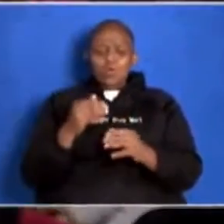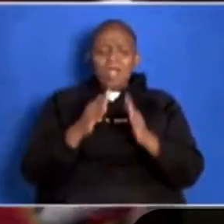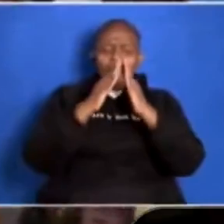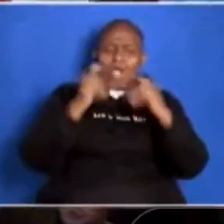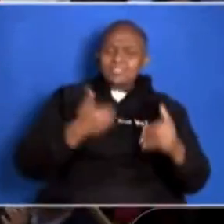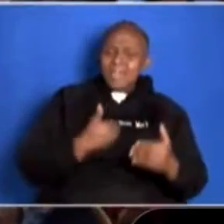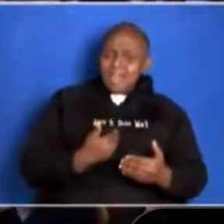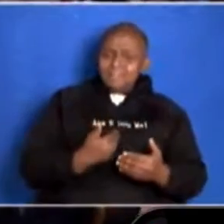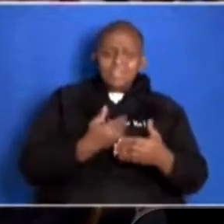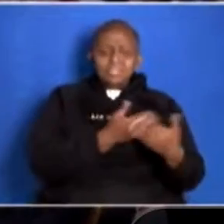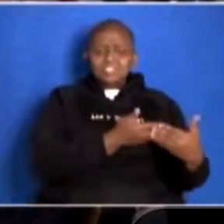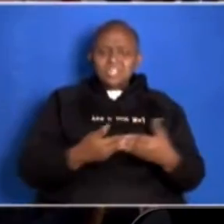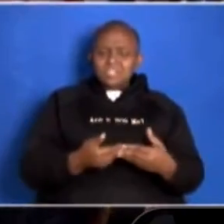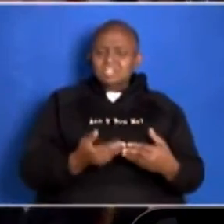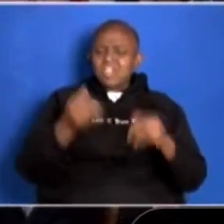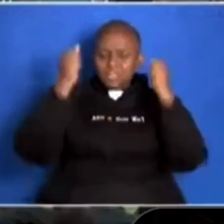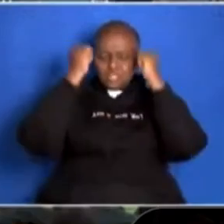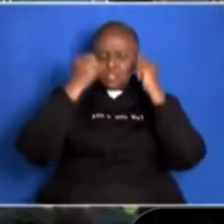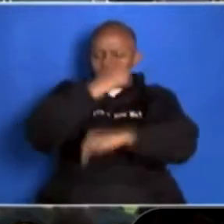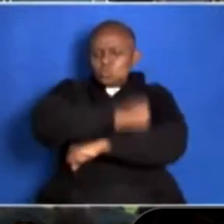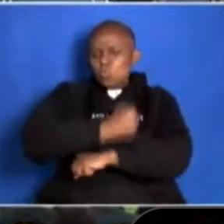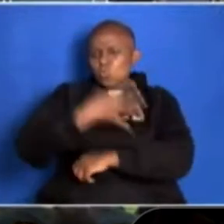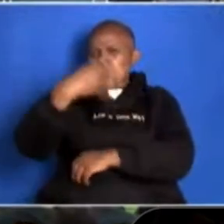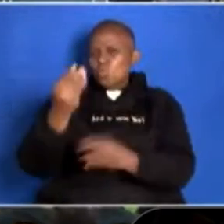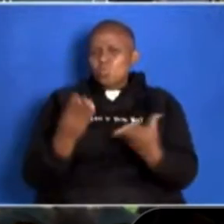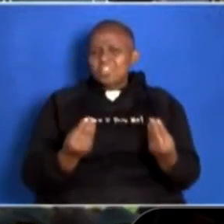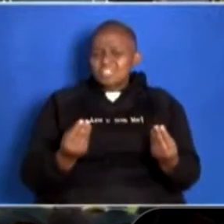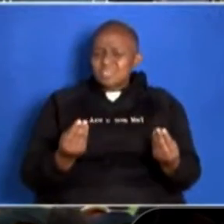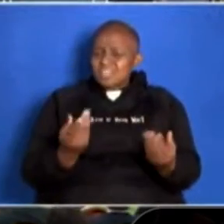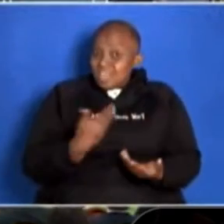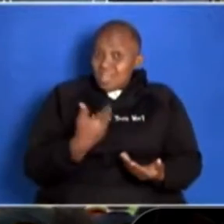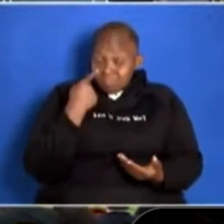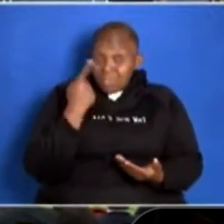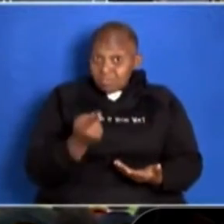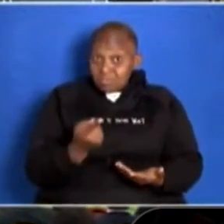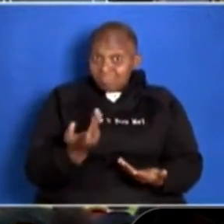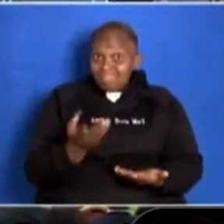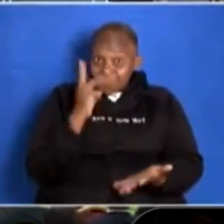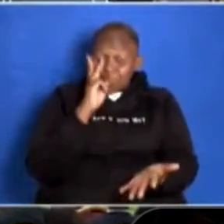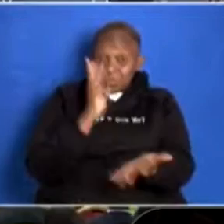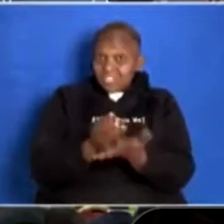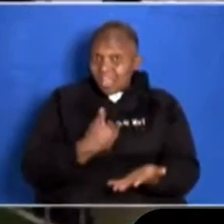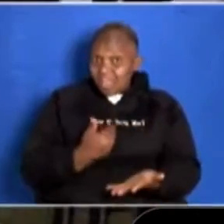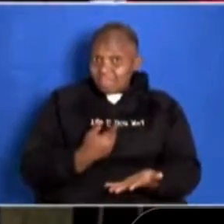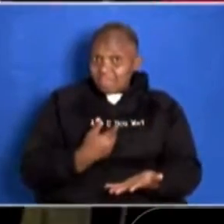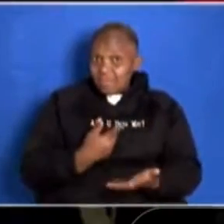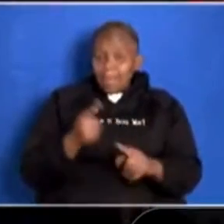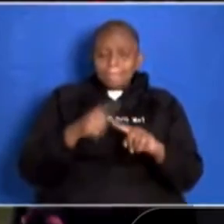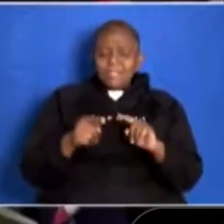school. And it's no longer the same. Can I have a witness? Well, these